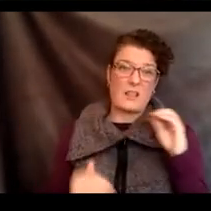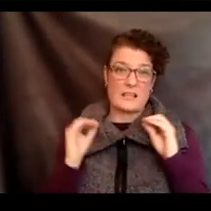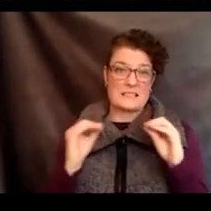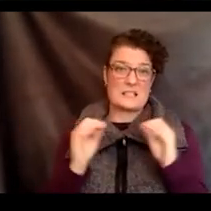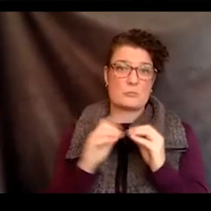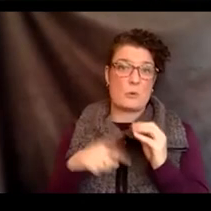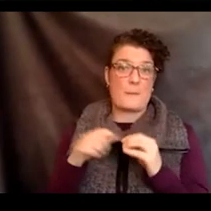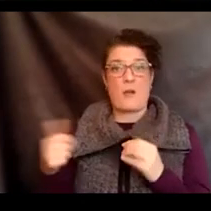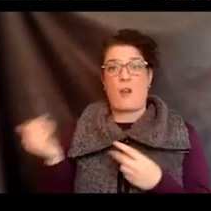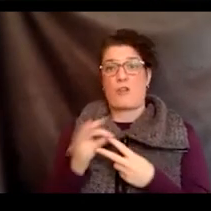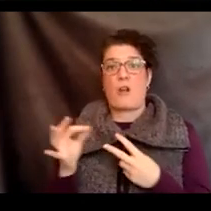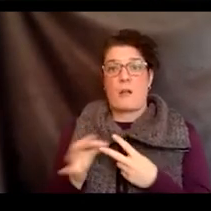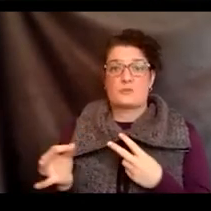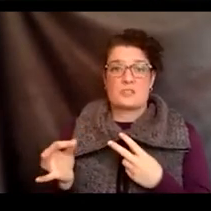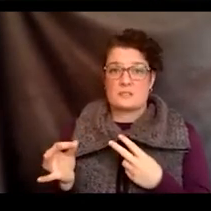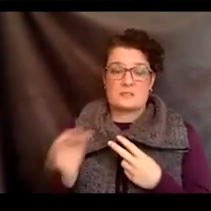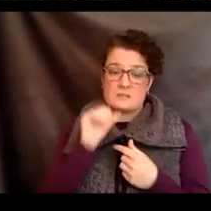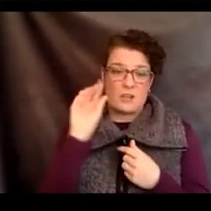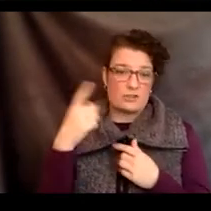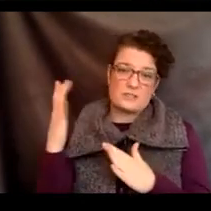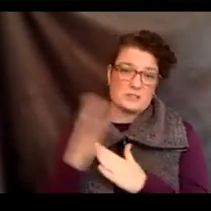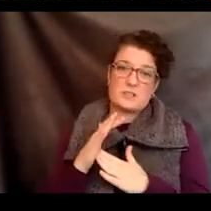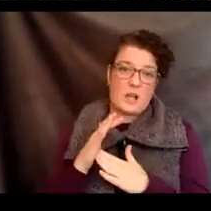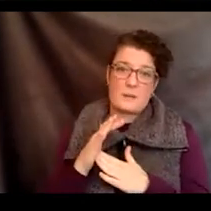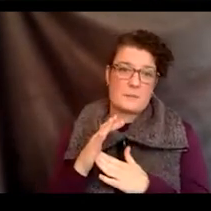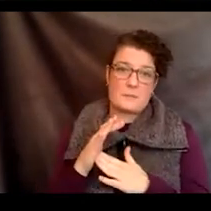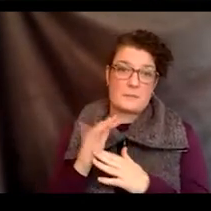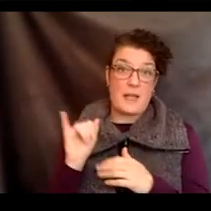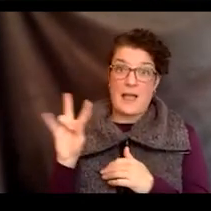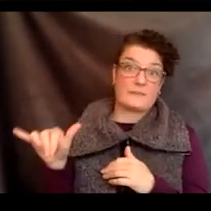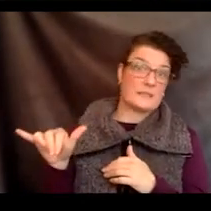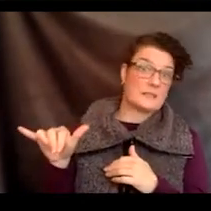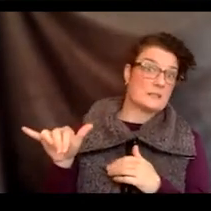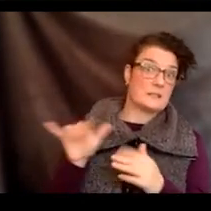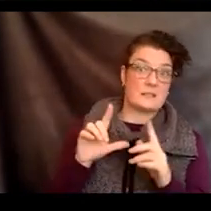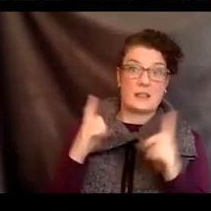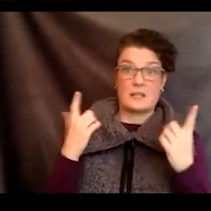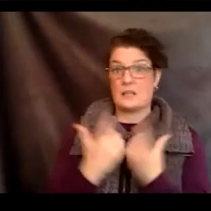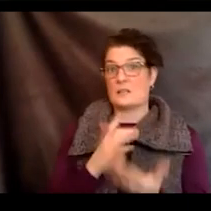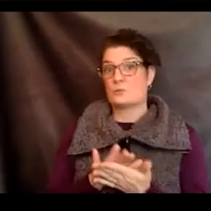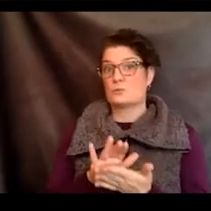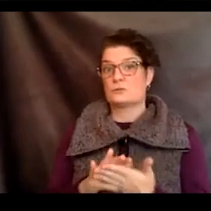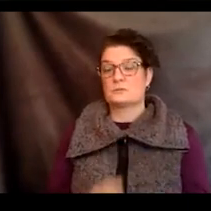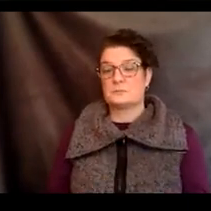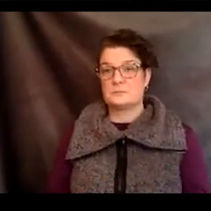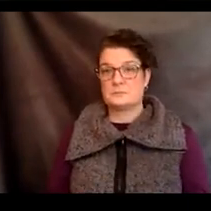about other options that aren't just the top, you know, Ivies and top schools like that.